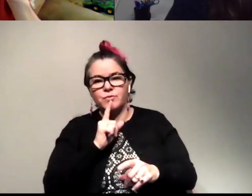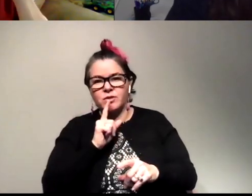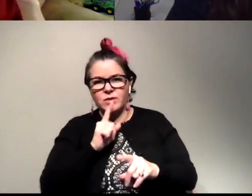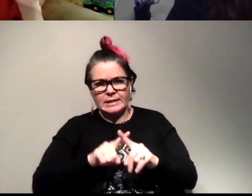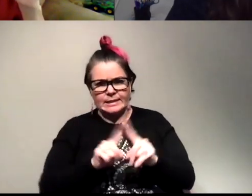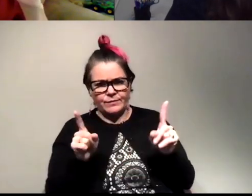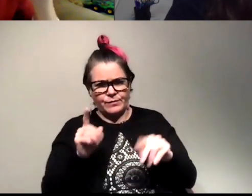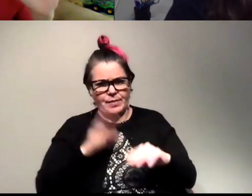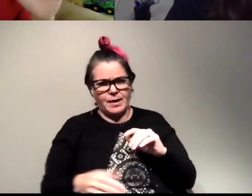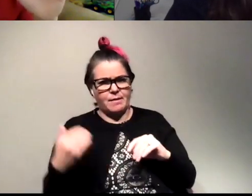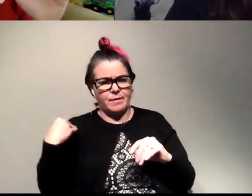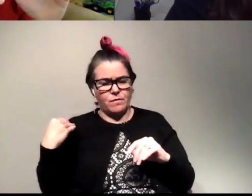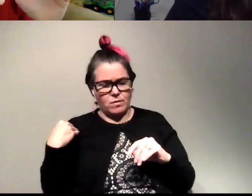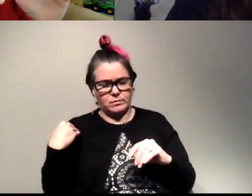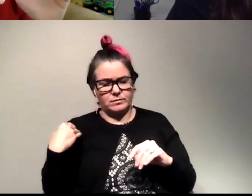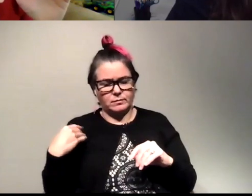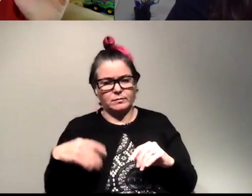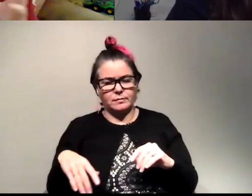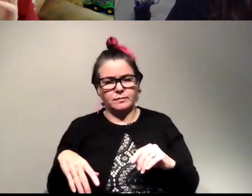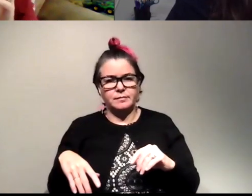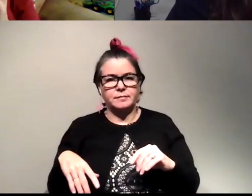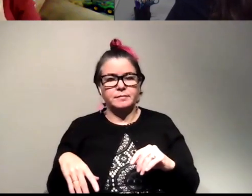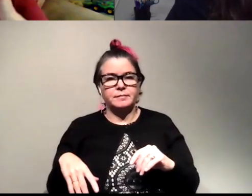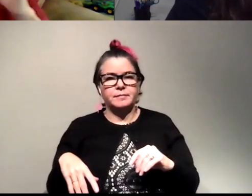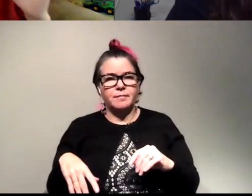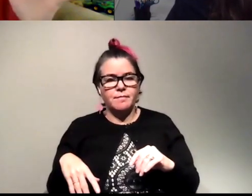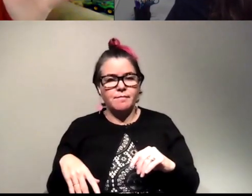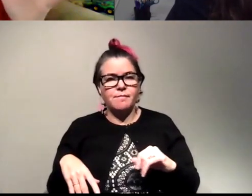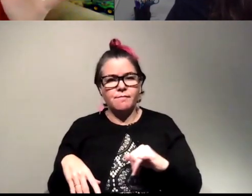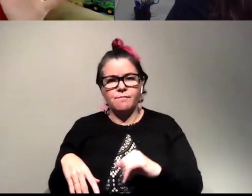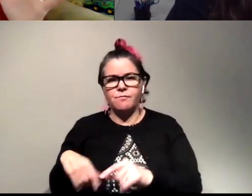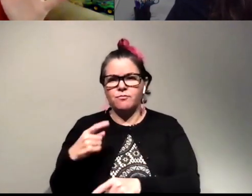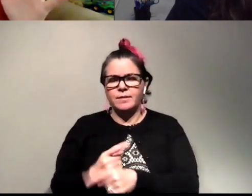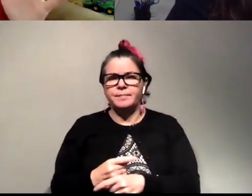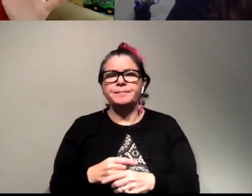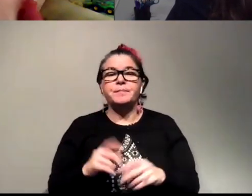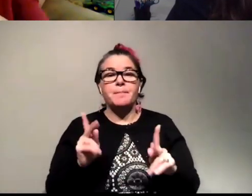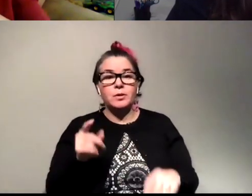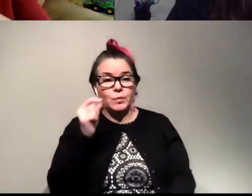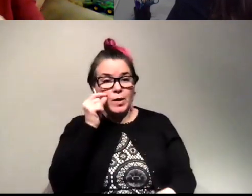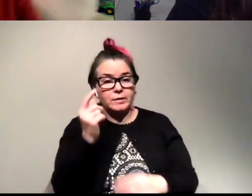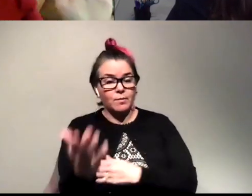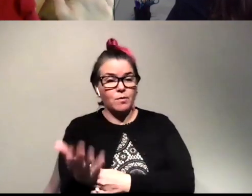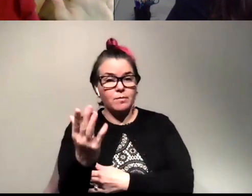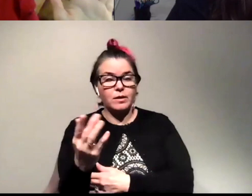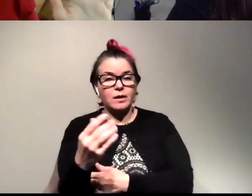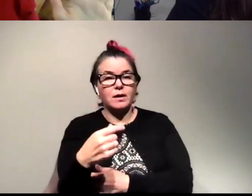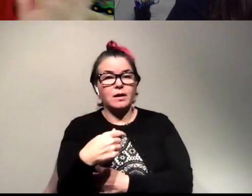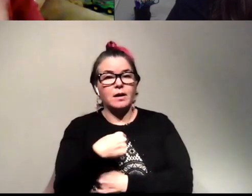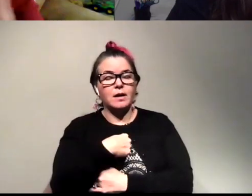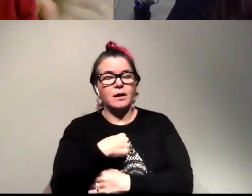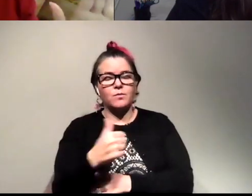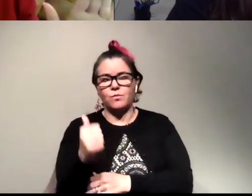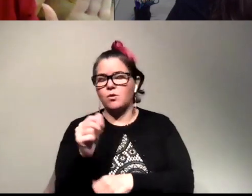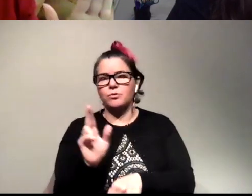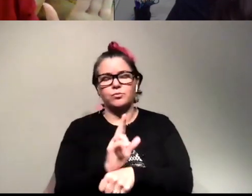than the way it used to be before the person used drugs. Right. All right, person wakes up one morning, I am not going to use